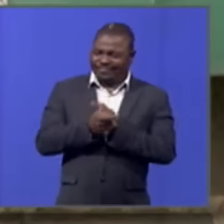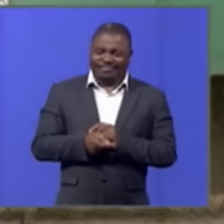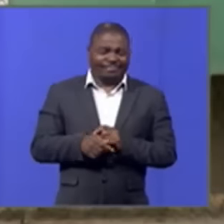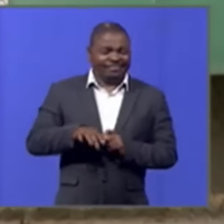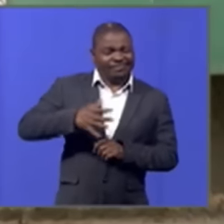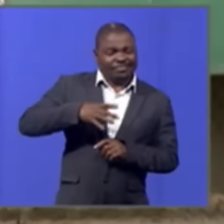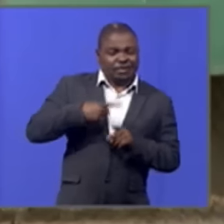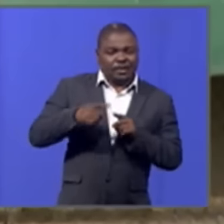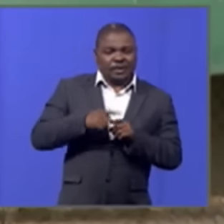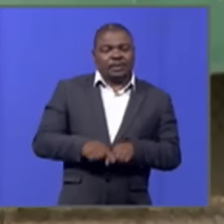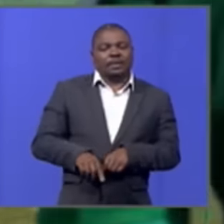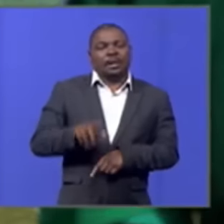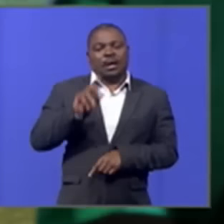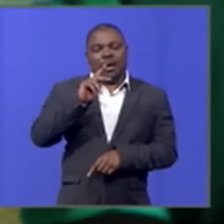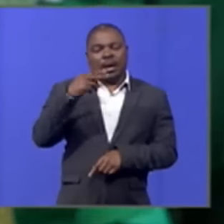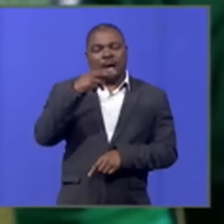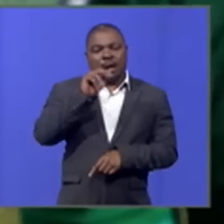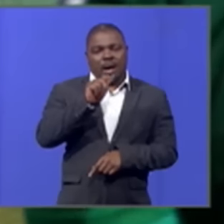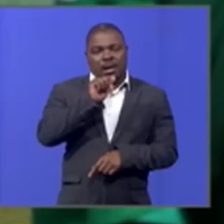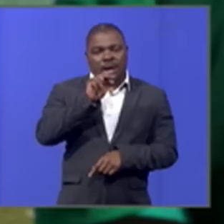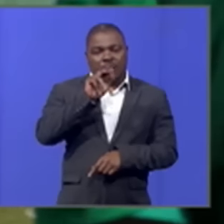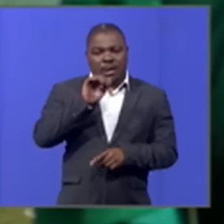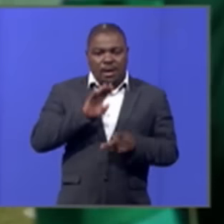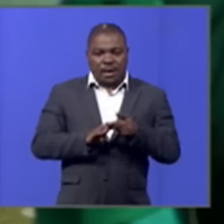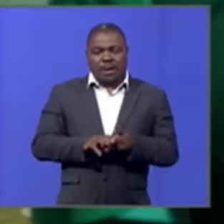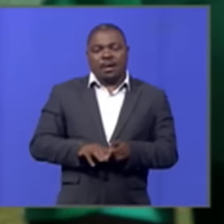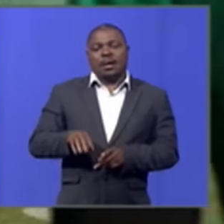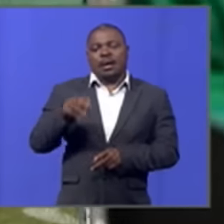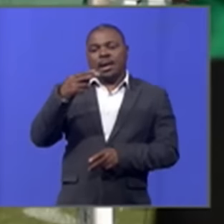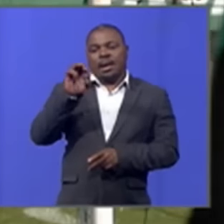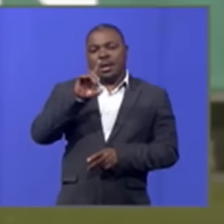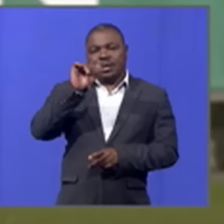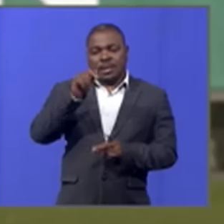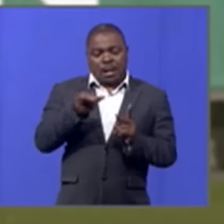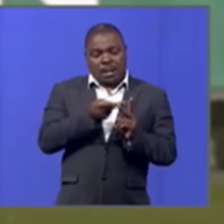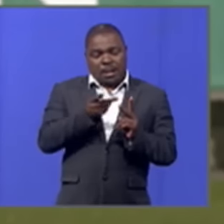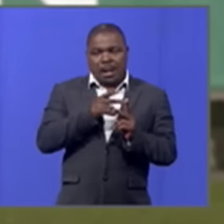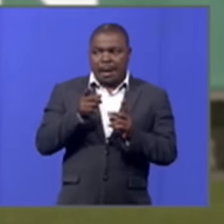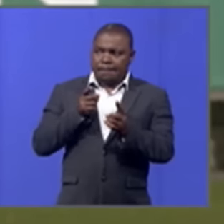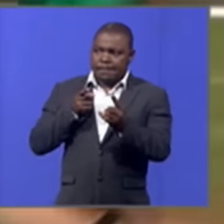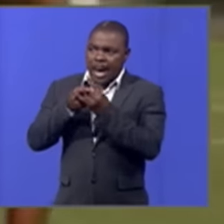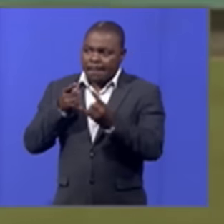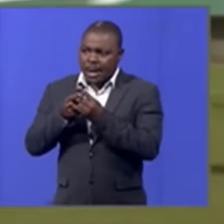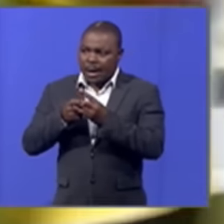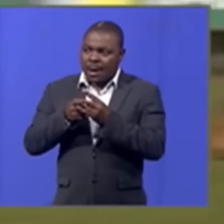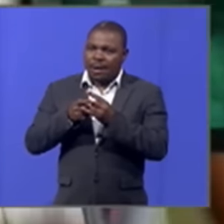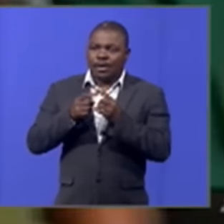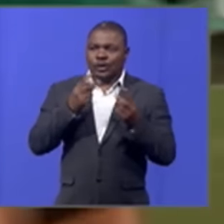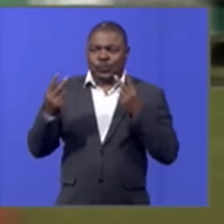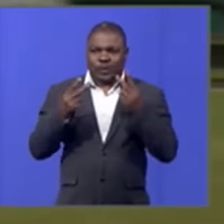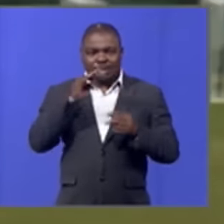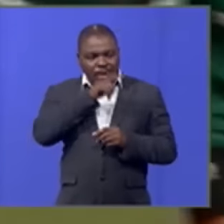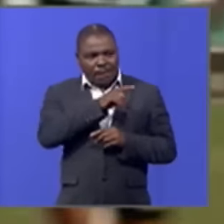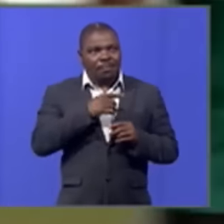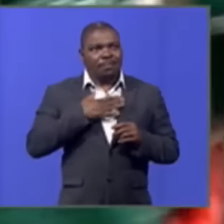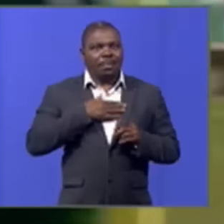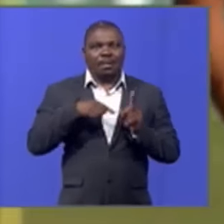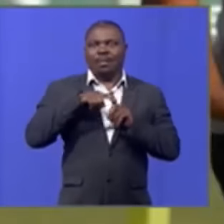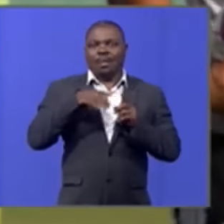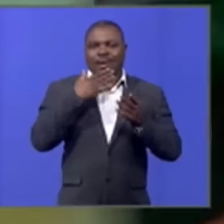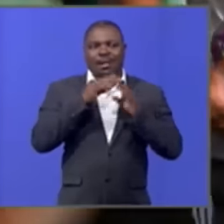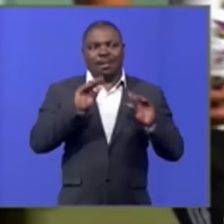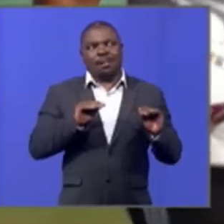Thembi Kgatlana le Hilda Magaya metsotso pele papadi e fela di ile tsa tsosa ditoro tsa ho tswela pele mokgahlelong o latelang.